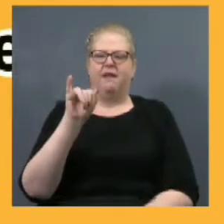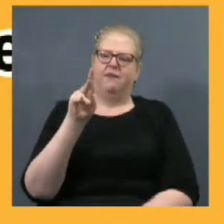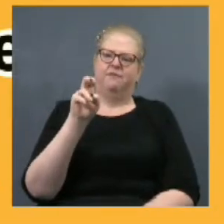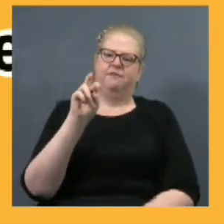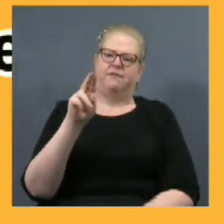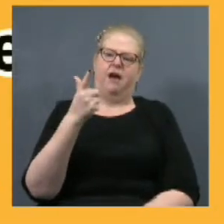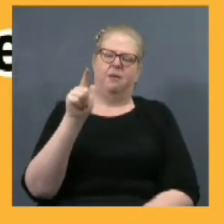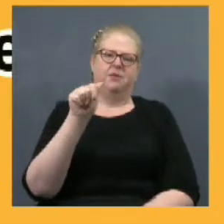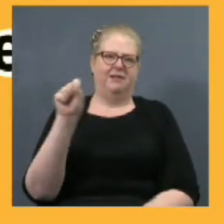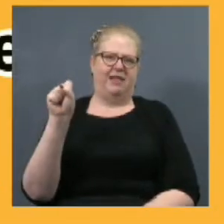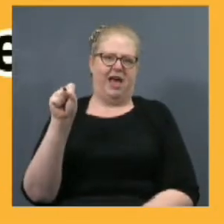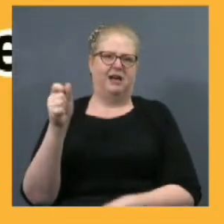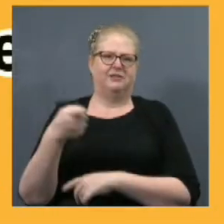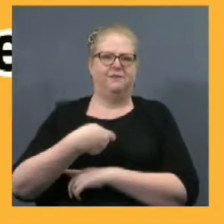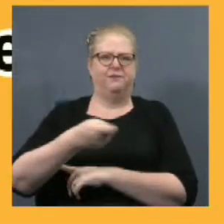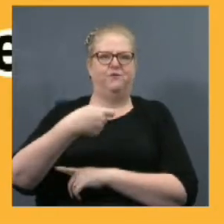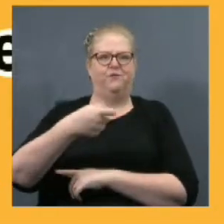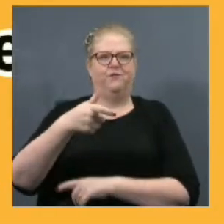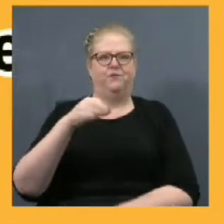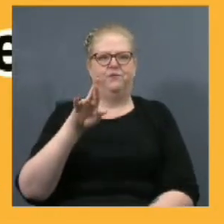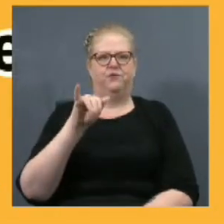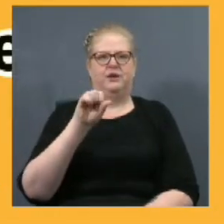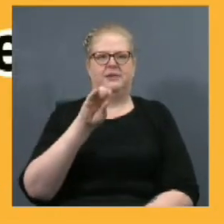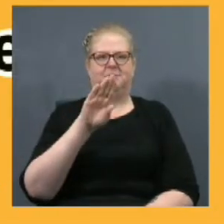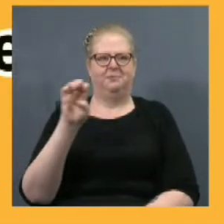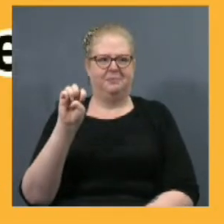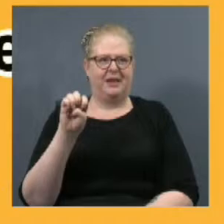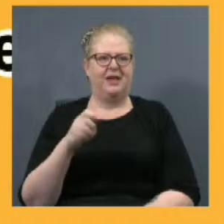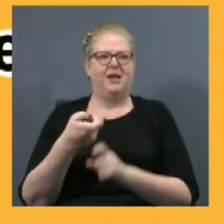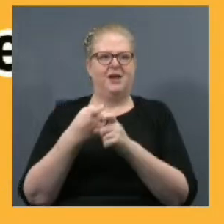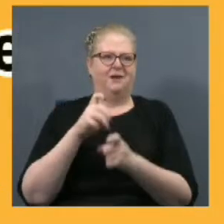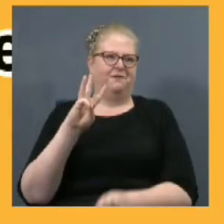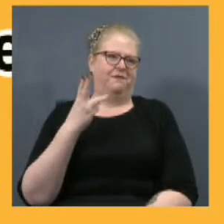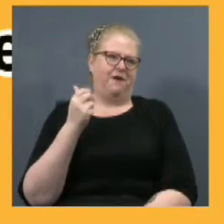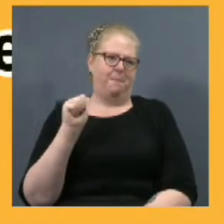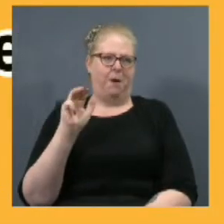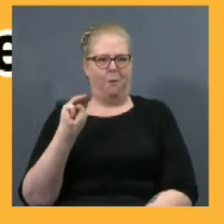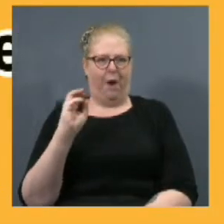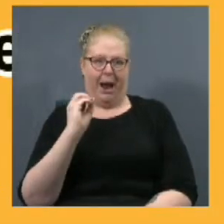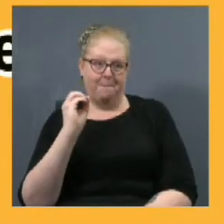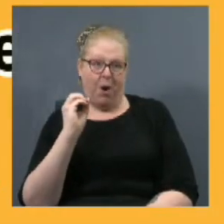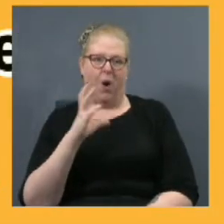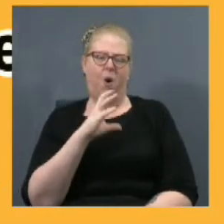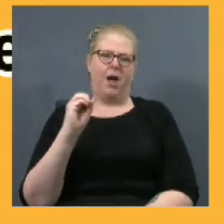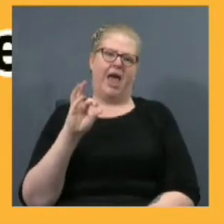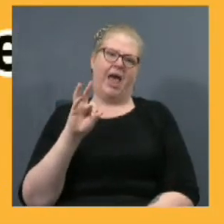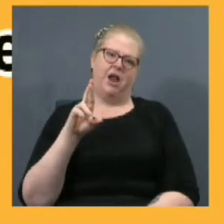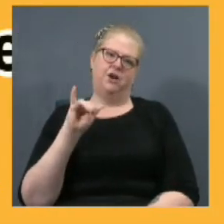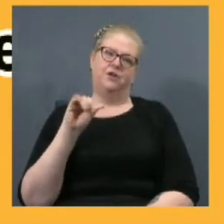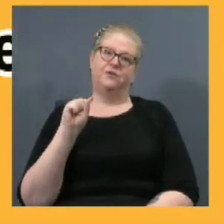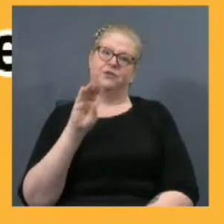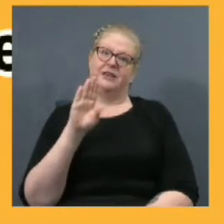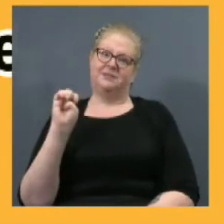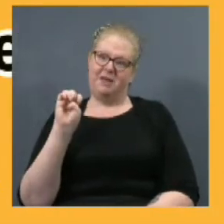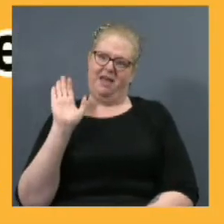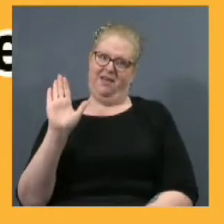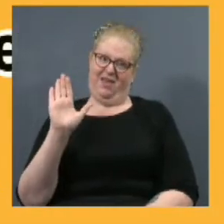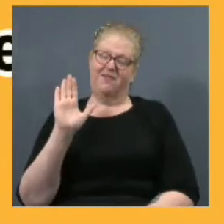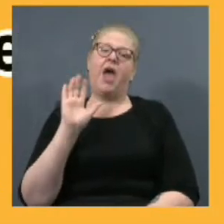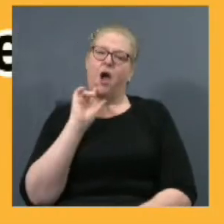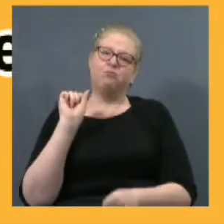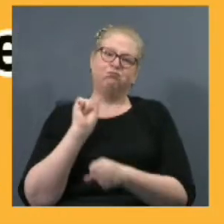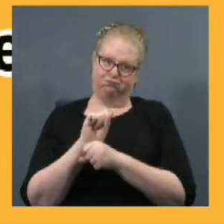been authorized by Whammo and Frisbee, so it's an authentic Frisbee, true to